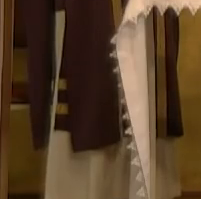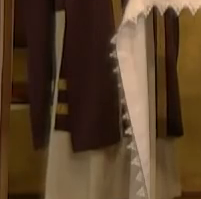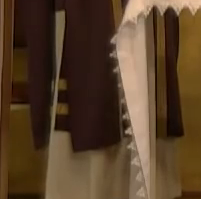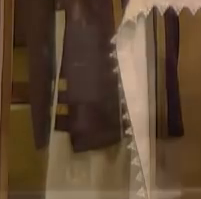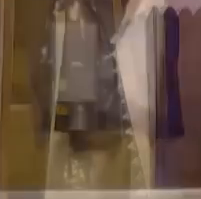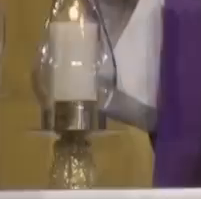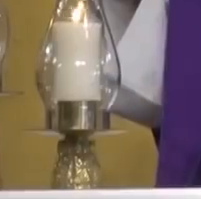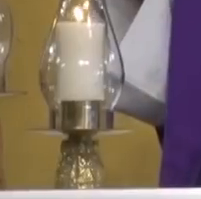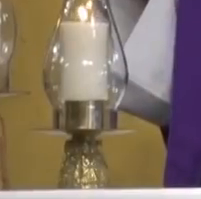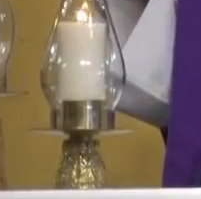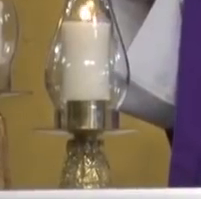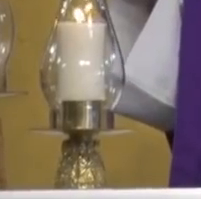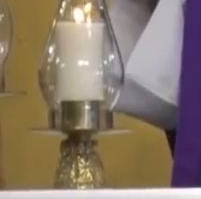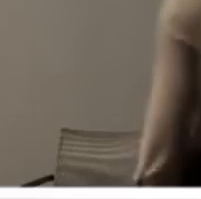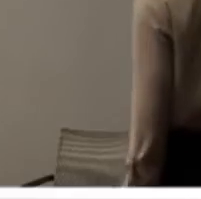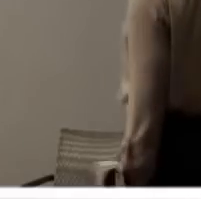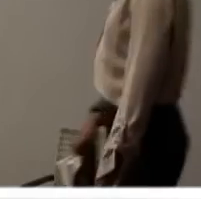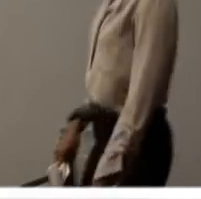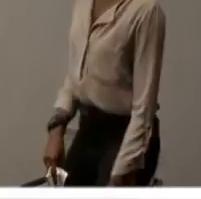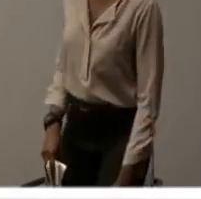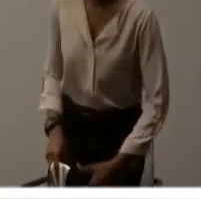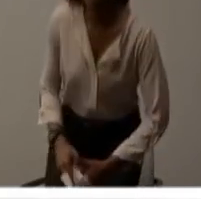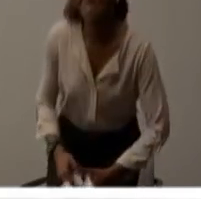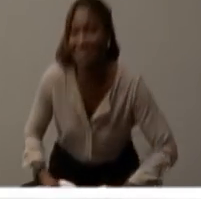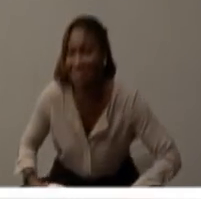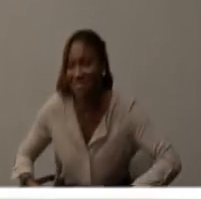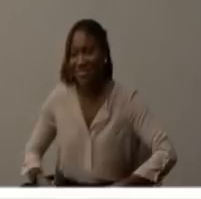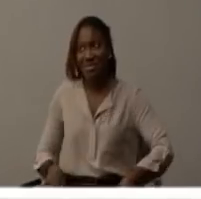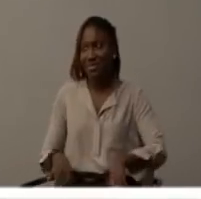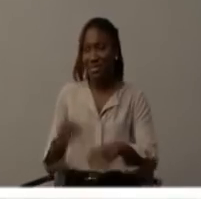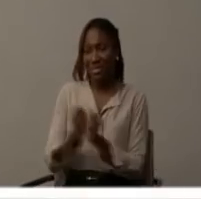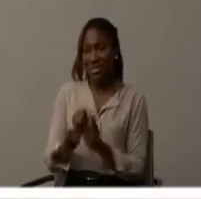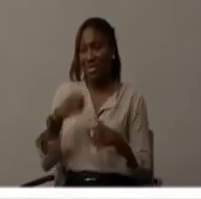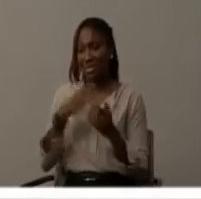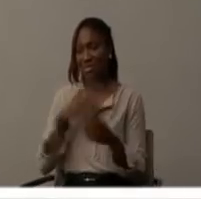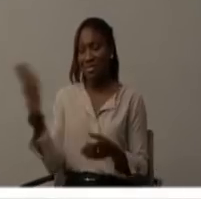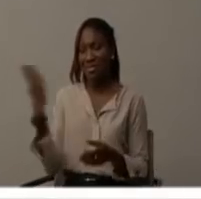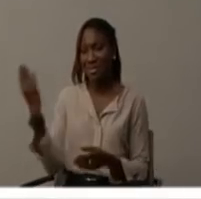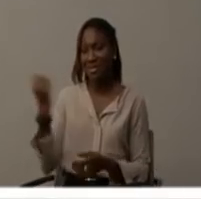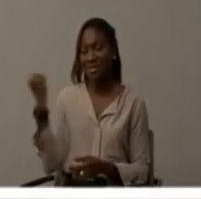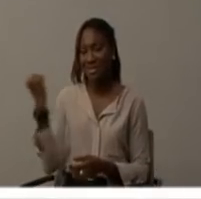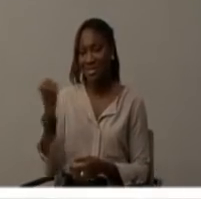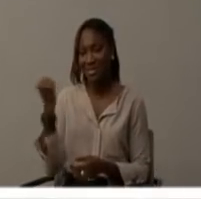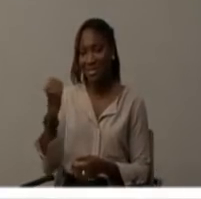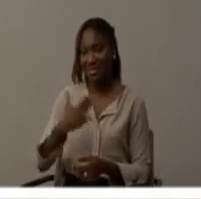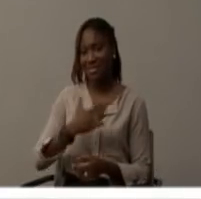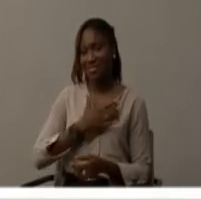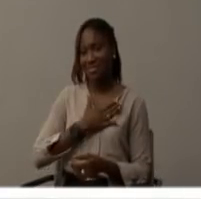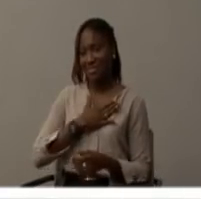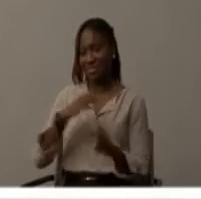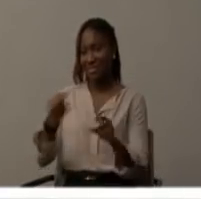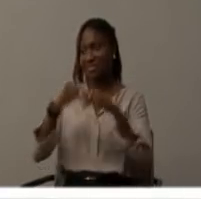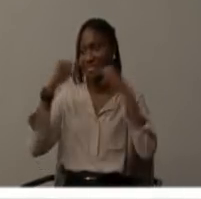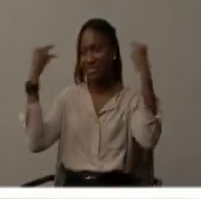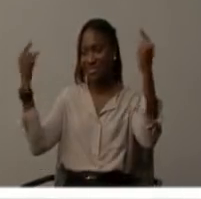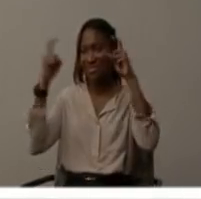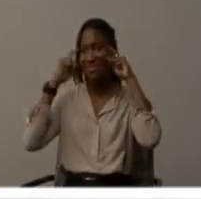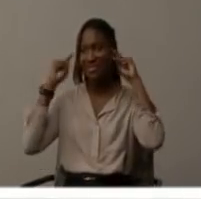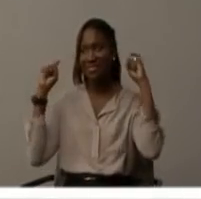pray. I confess to Almighty God and to you, my brothers and sisters, that I